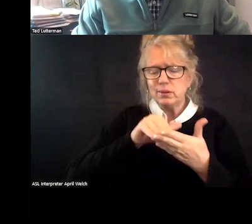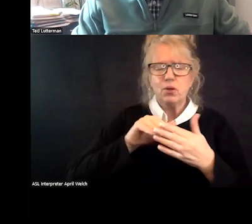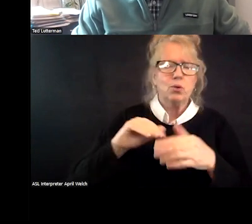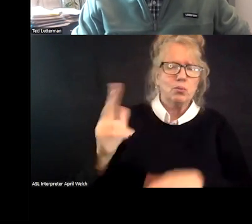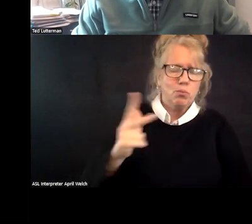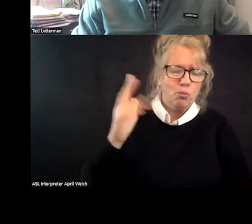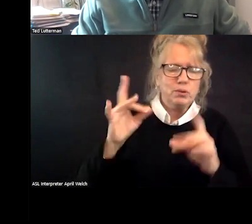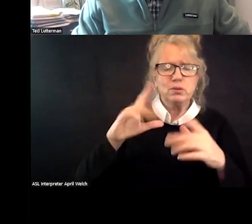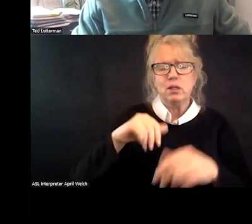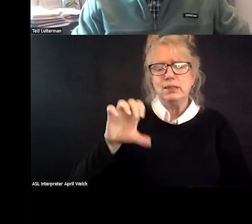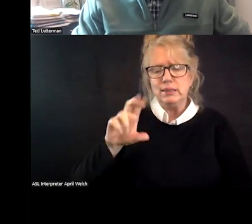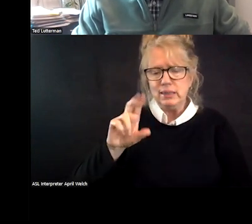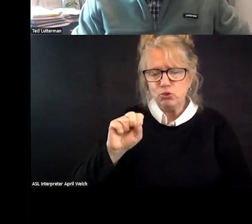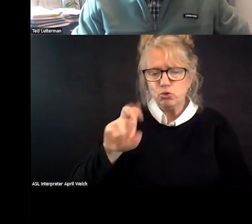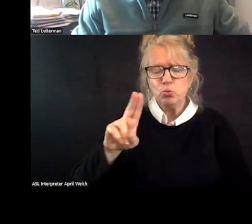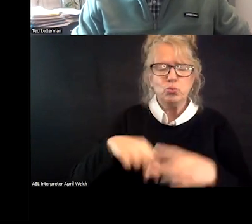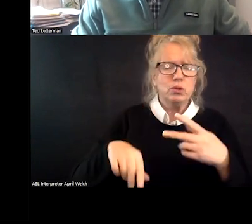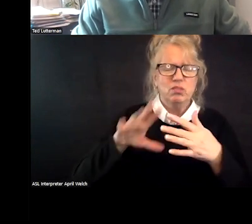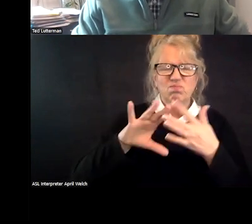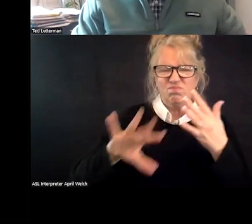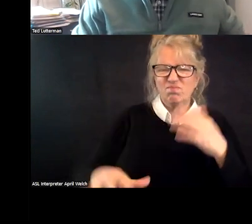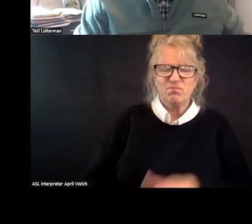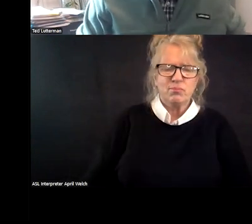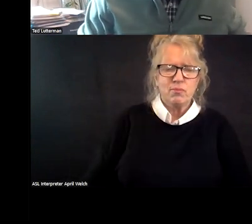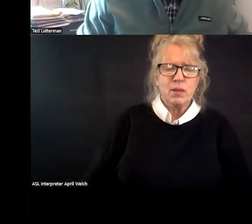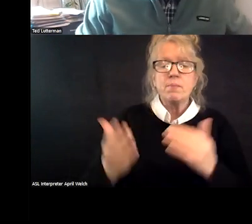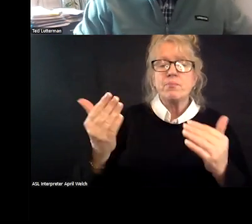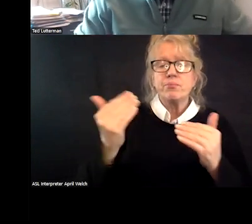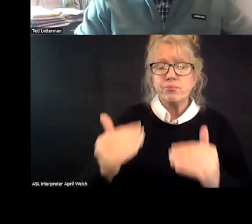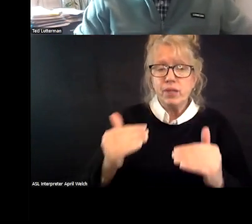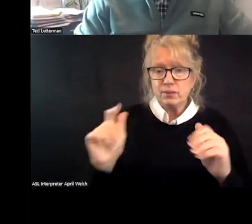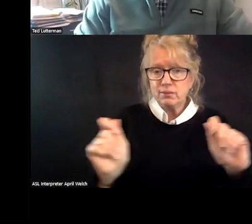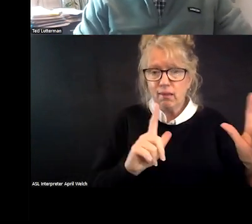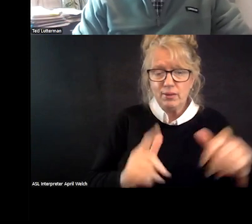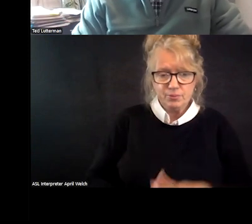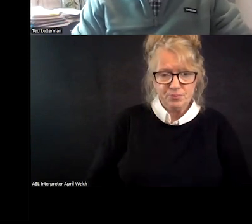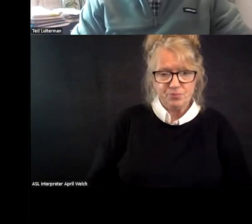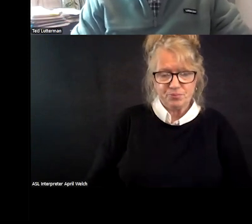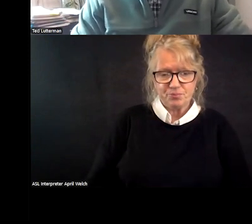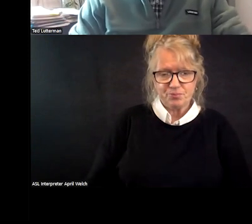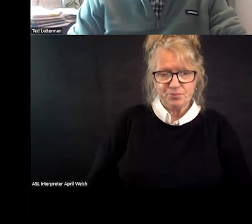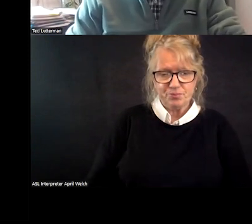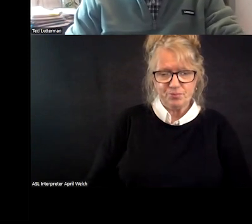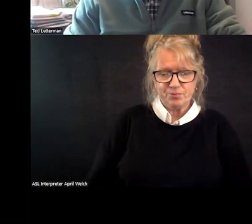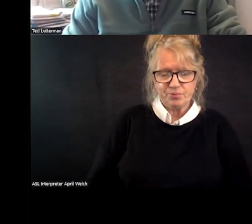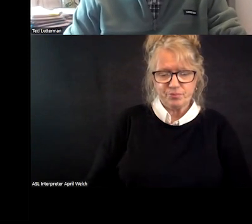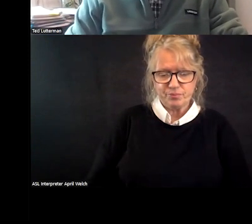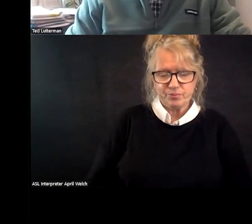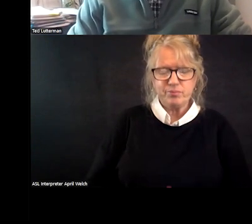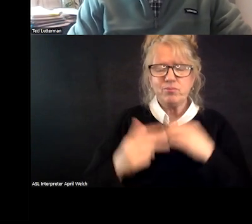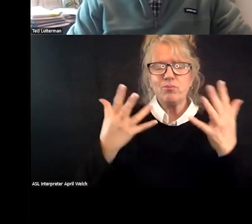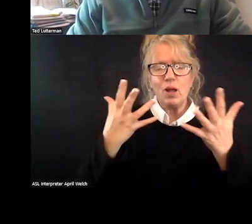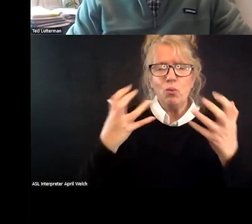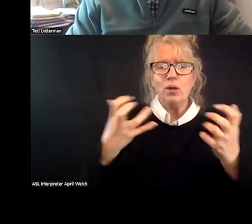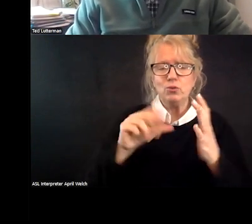teams, CSUs, et cetera. If you go to the next slide, part of what I want to emphasize,